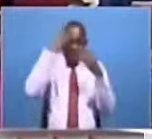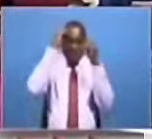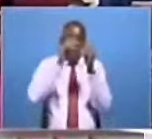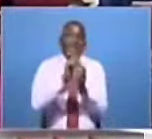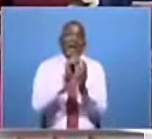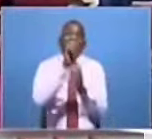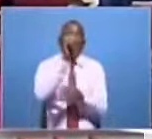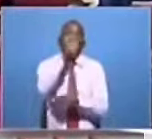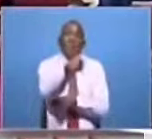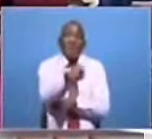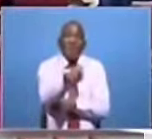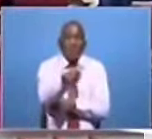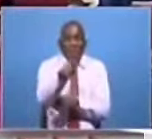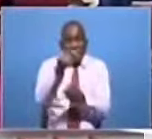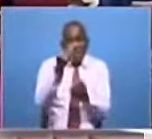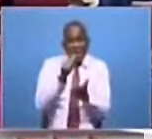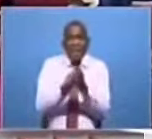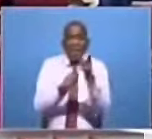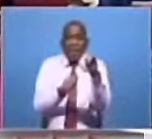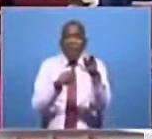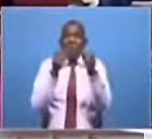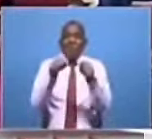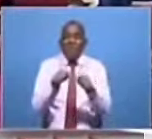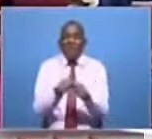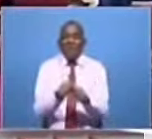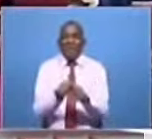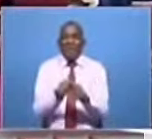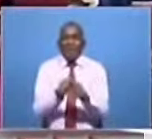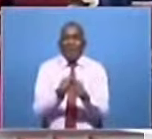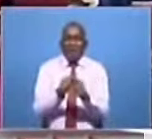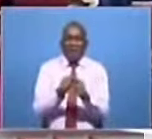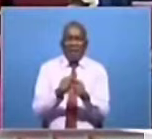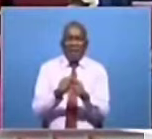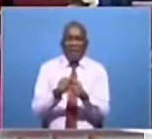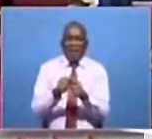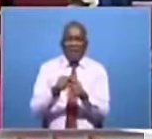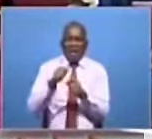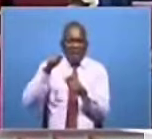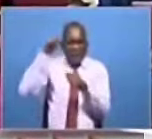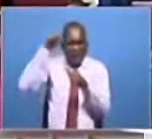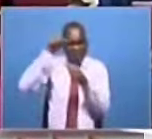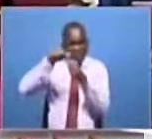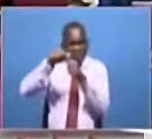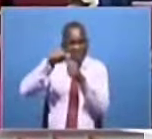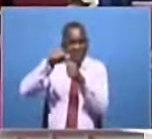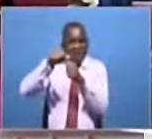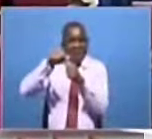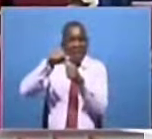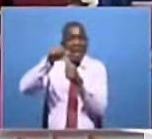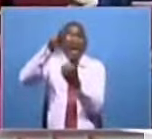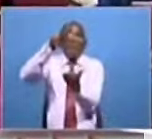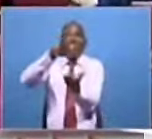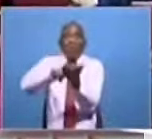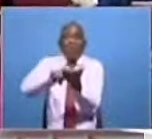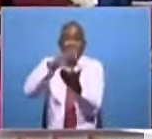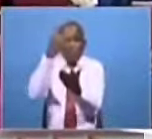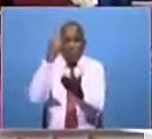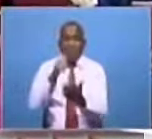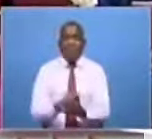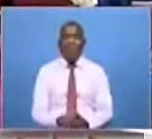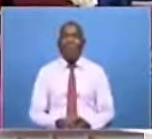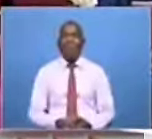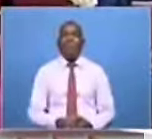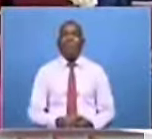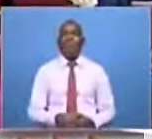you the question so that you could avert your mind and confirm. That is all. Yes, but